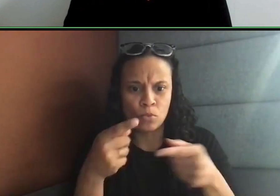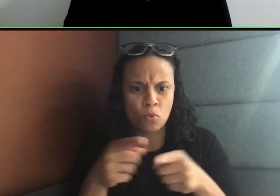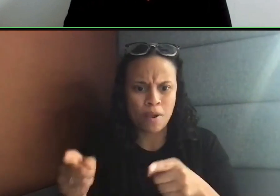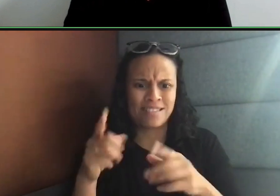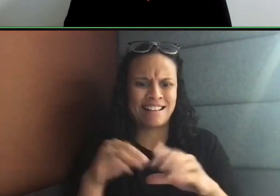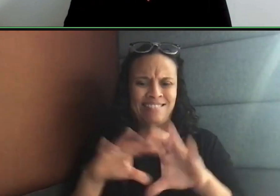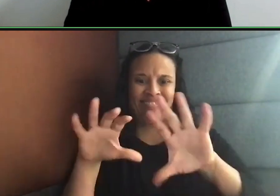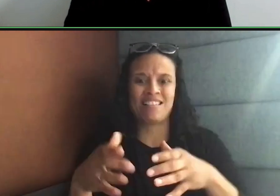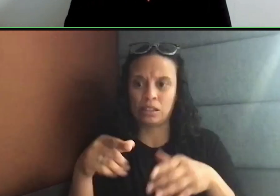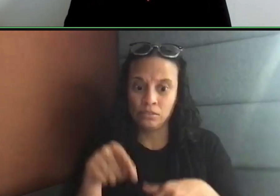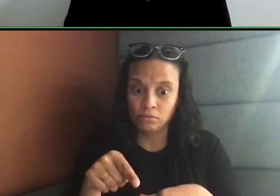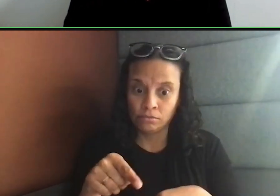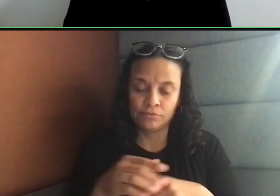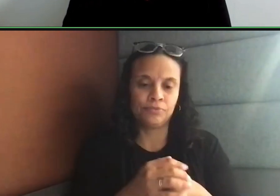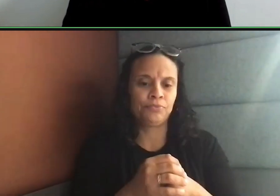Next slide, please.